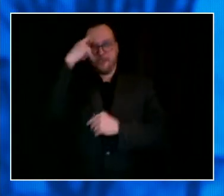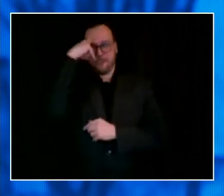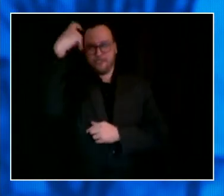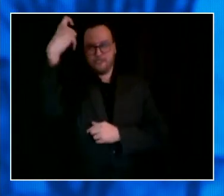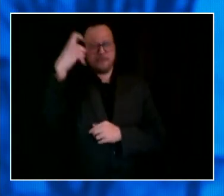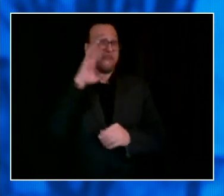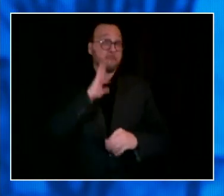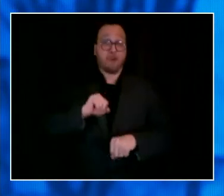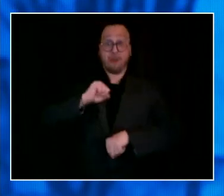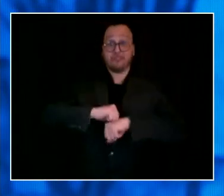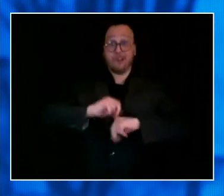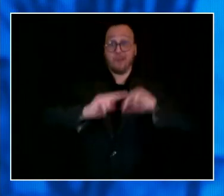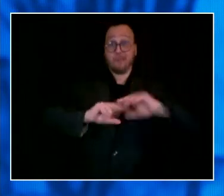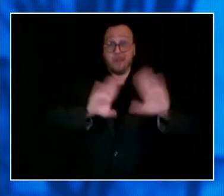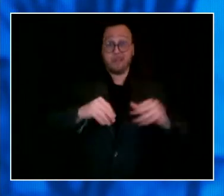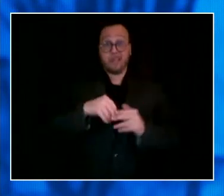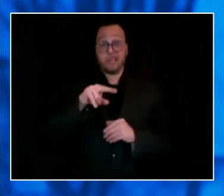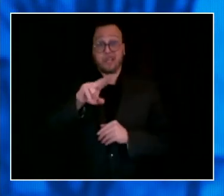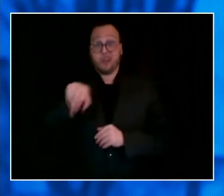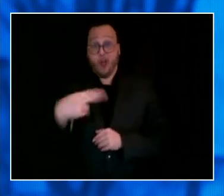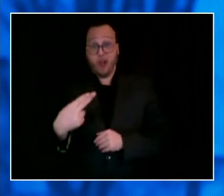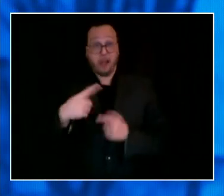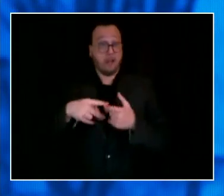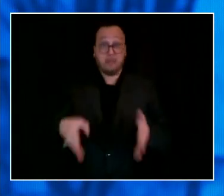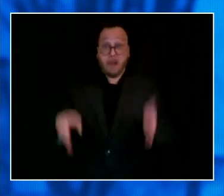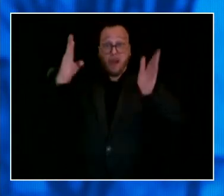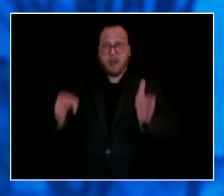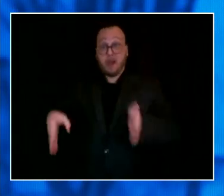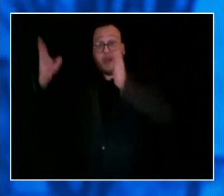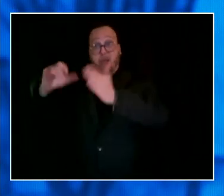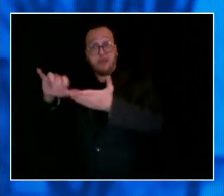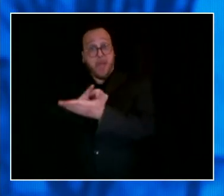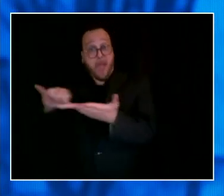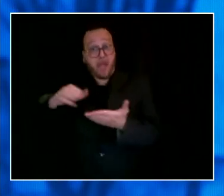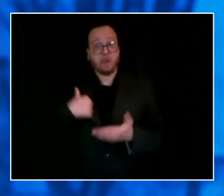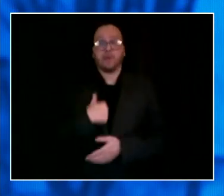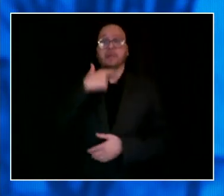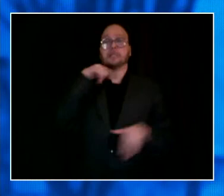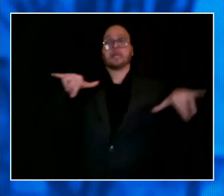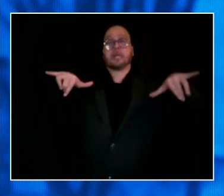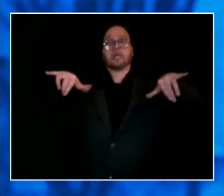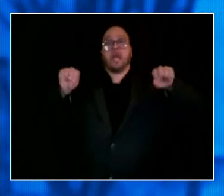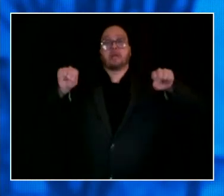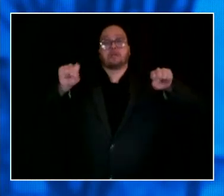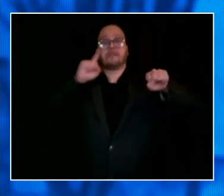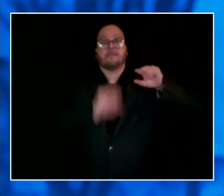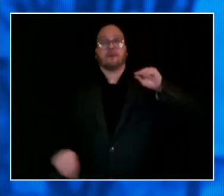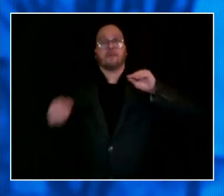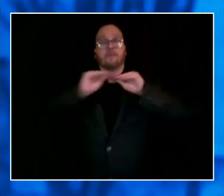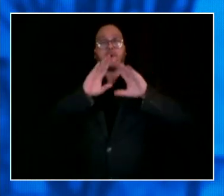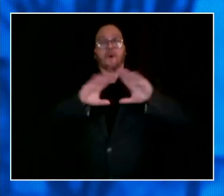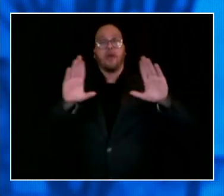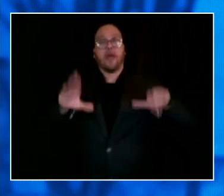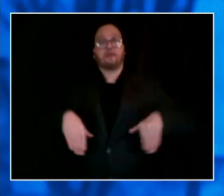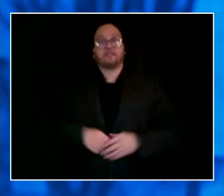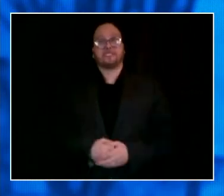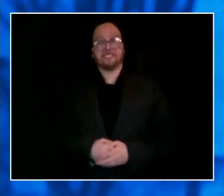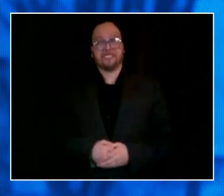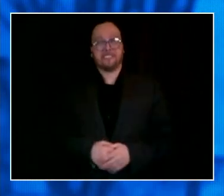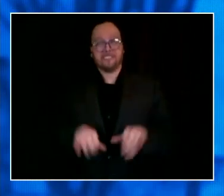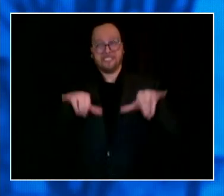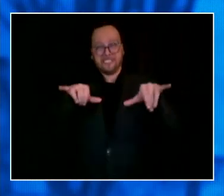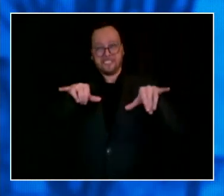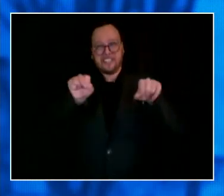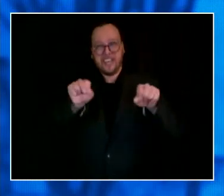brownstones in Harlem to the high-rise in Manhattan, we would say yes to more housing and yes